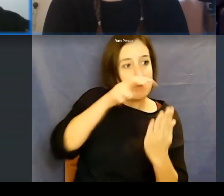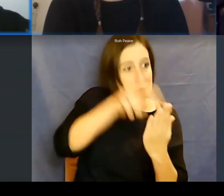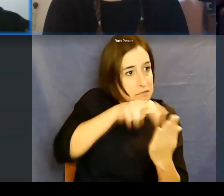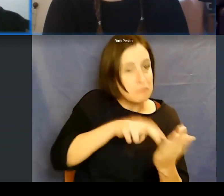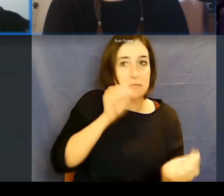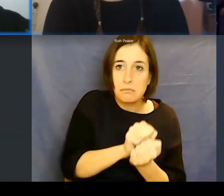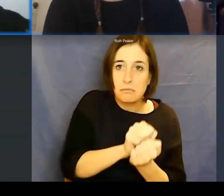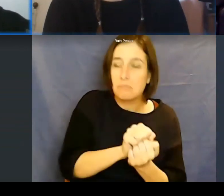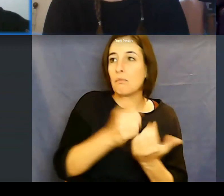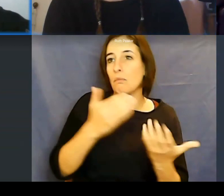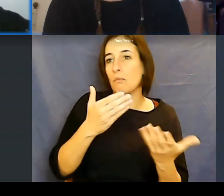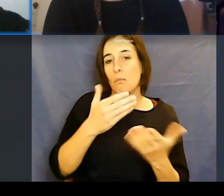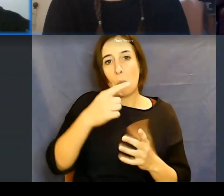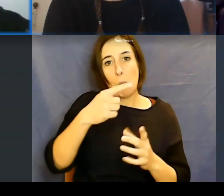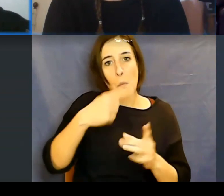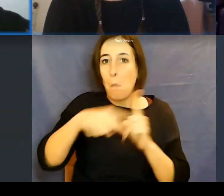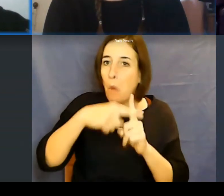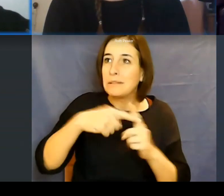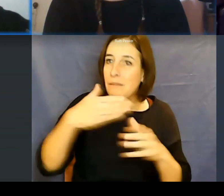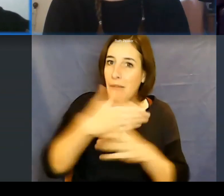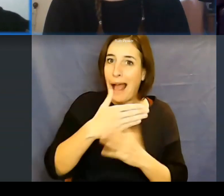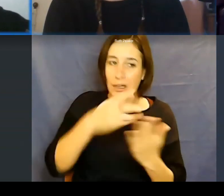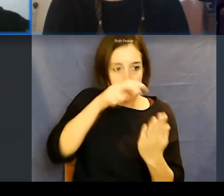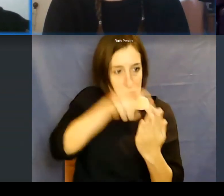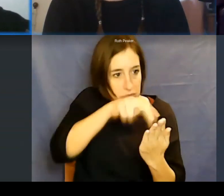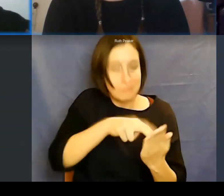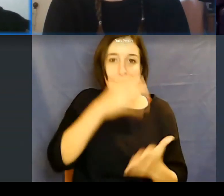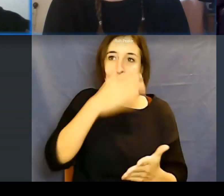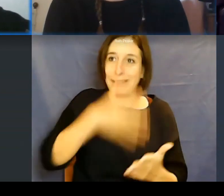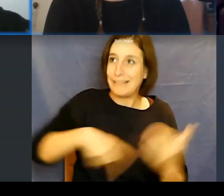there is that danger of it falling off the agenda. But as I say, it's about